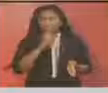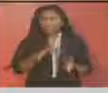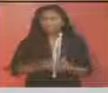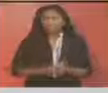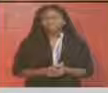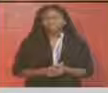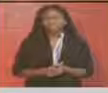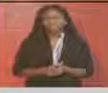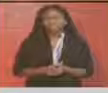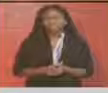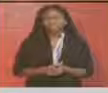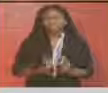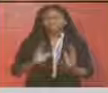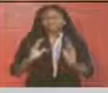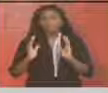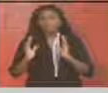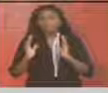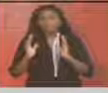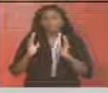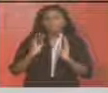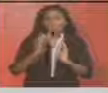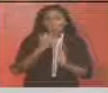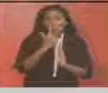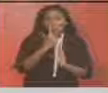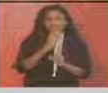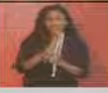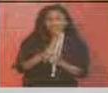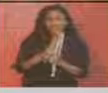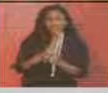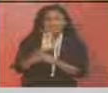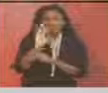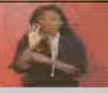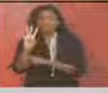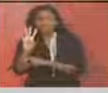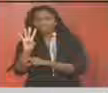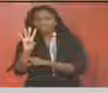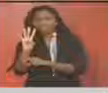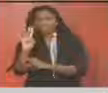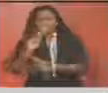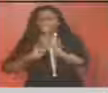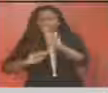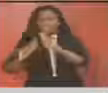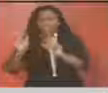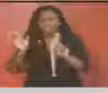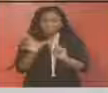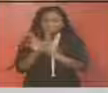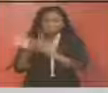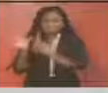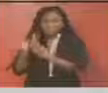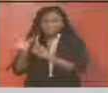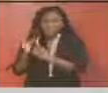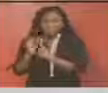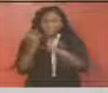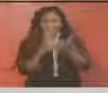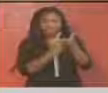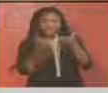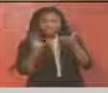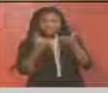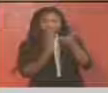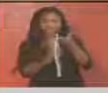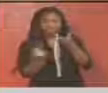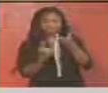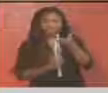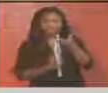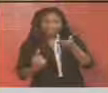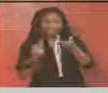anywhere between a 7-day rolling average of 3 or 4 for upwards of close to a month or more. Those cases, we will go